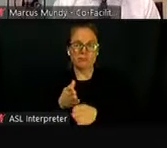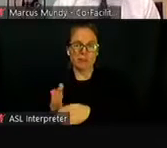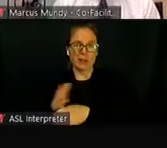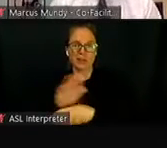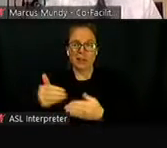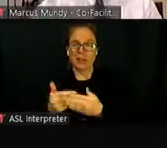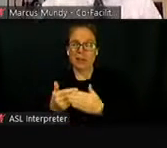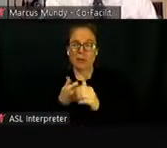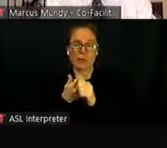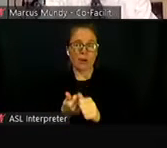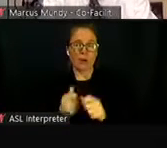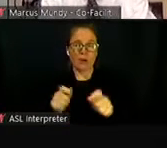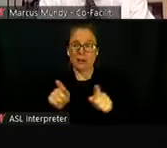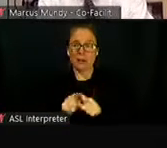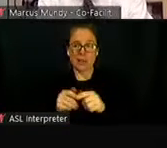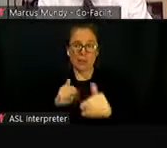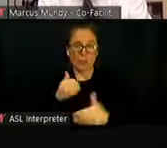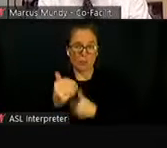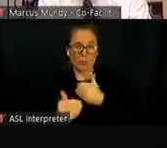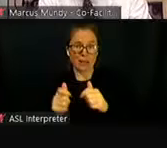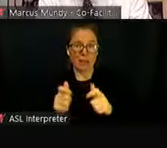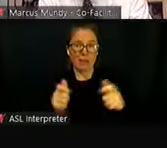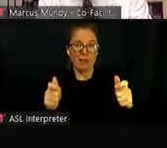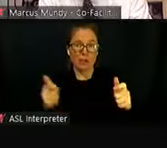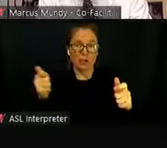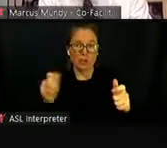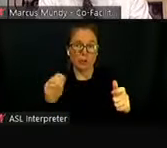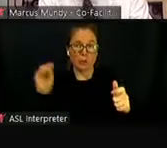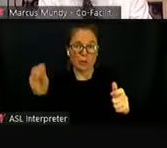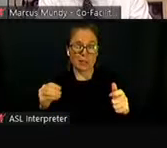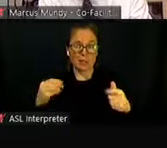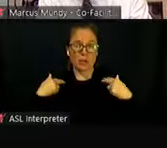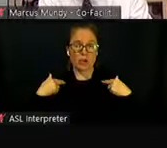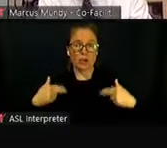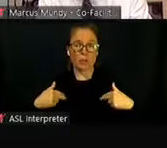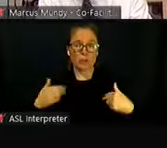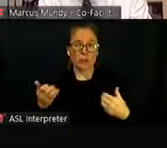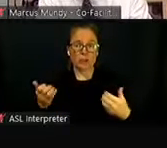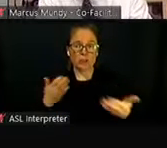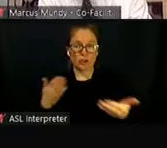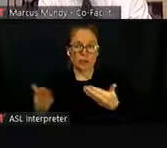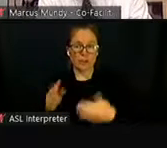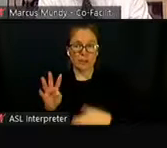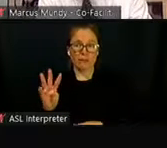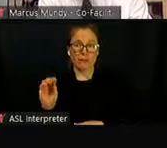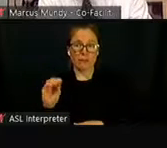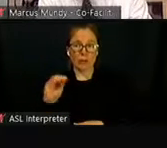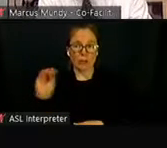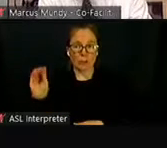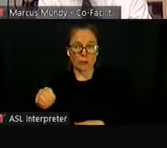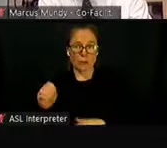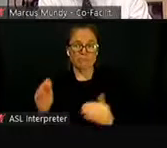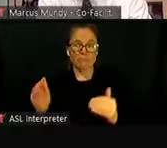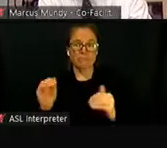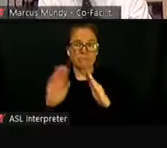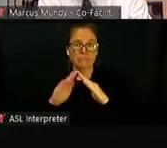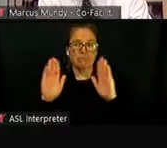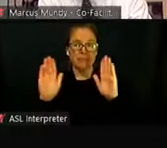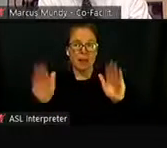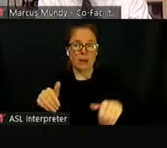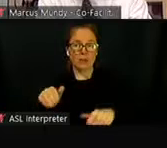same format. You can see that the larger portion of that is our human services, including 40%. Our housing is